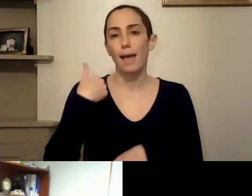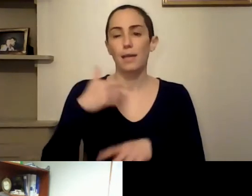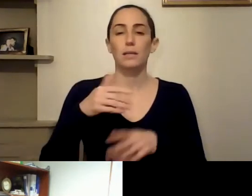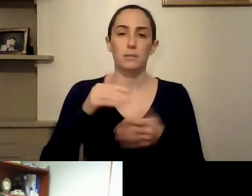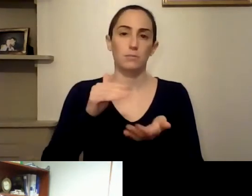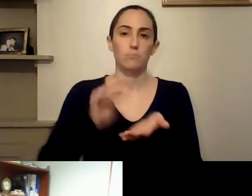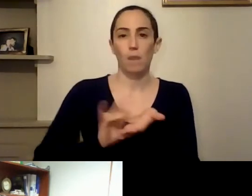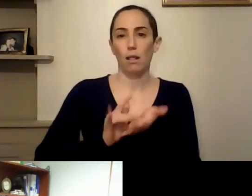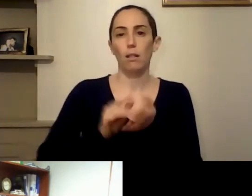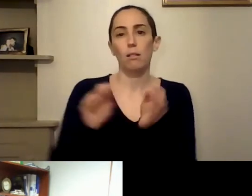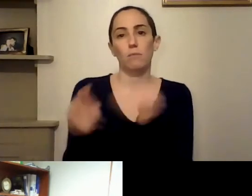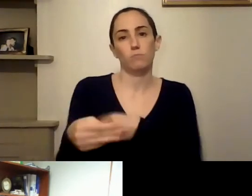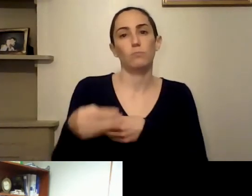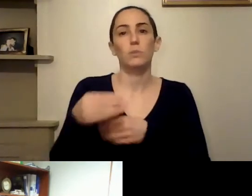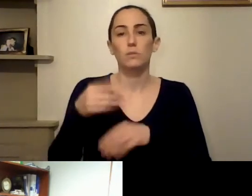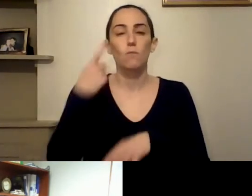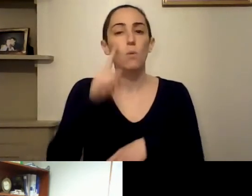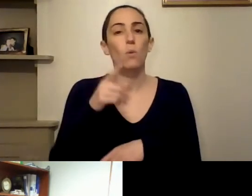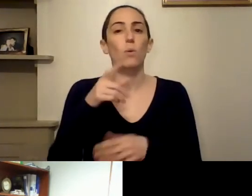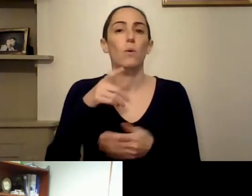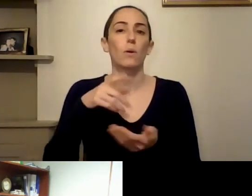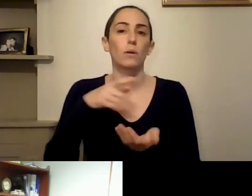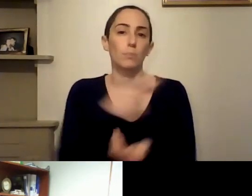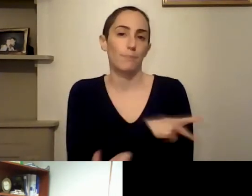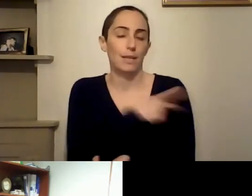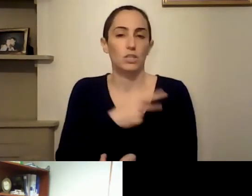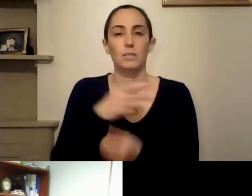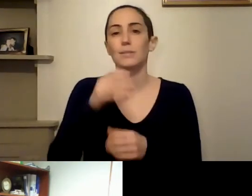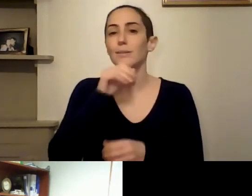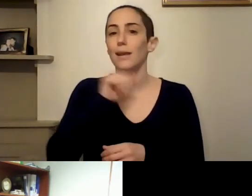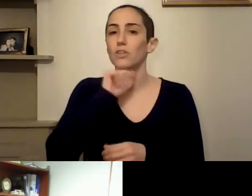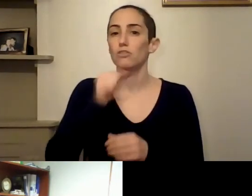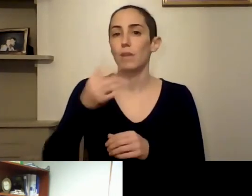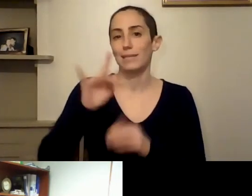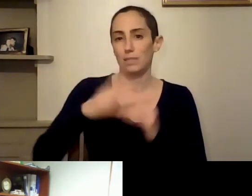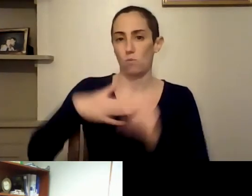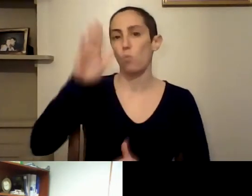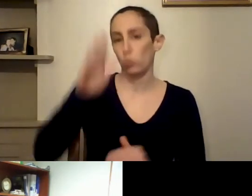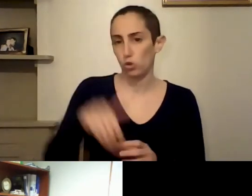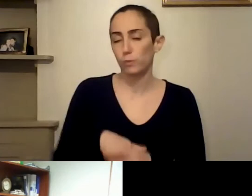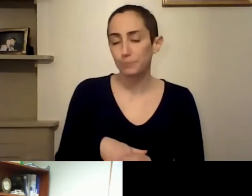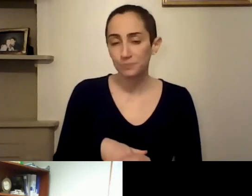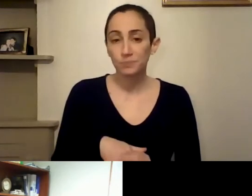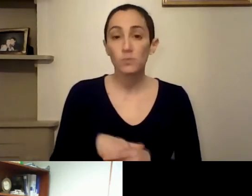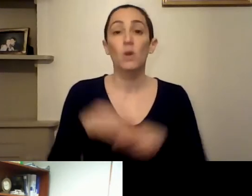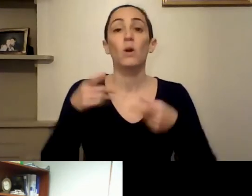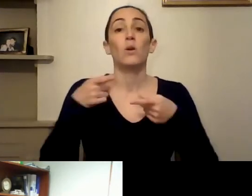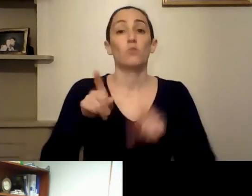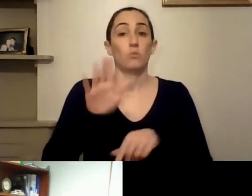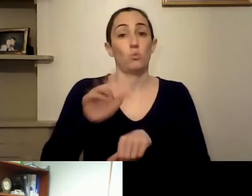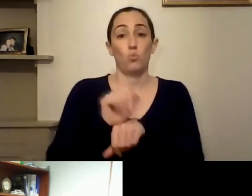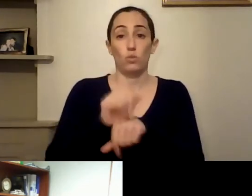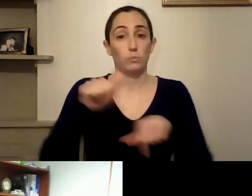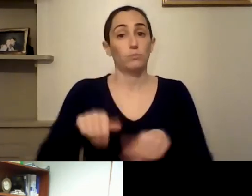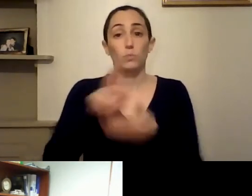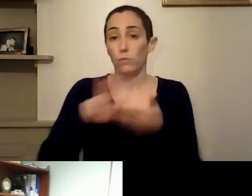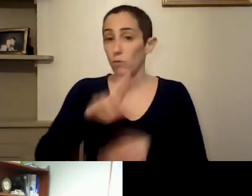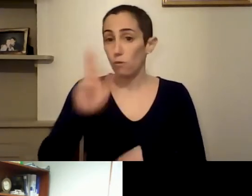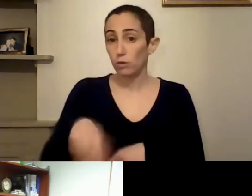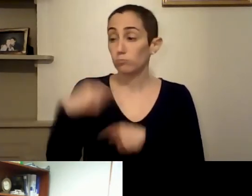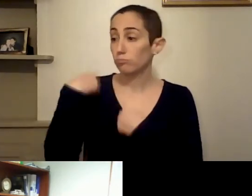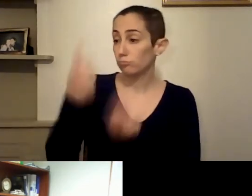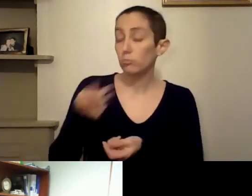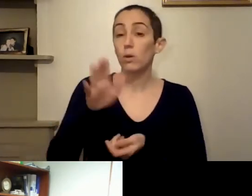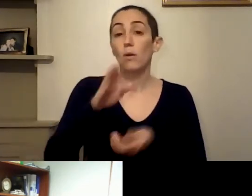the URMC HIV clinic. During her years at the University of Rochester, her focus in